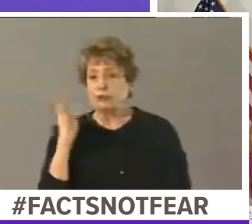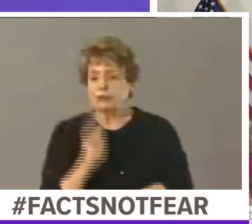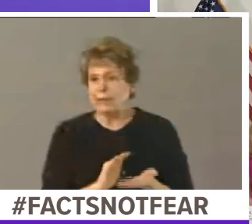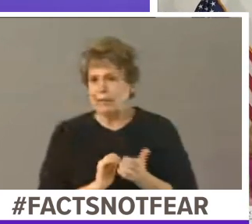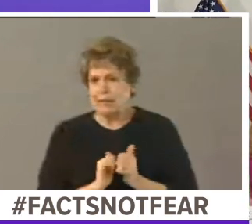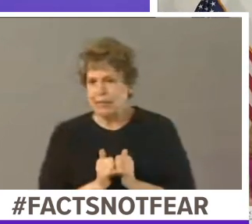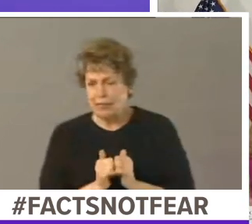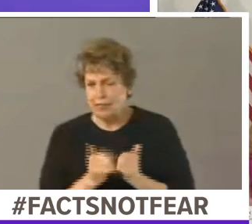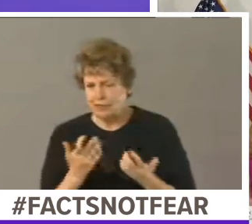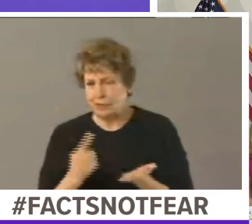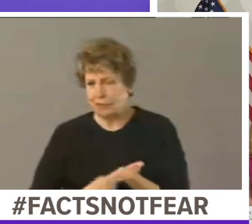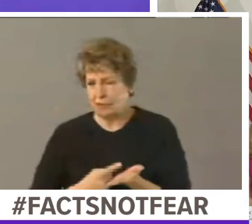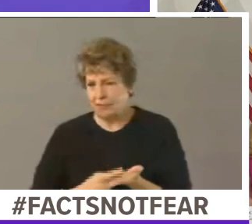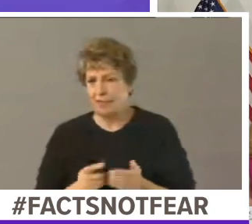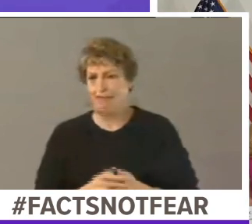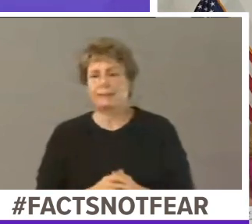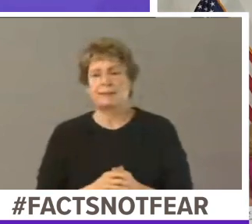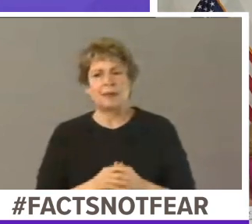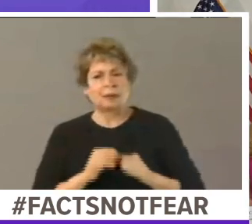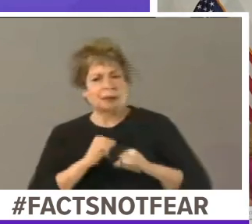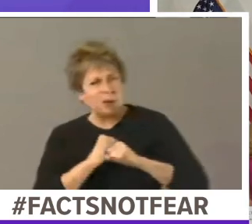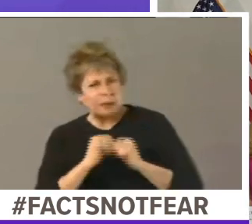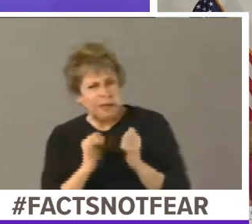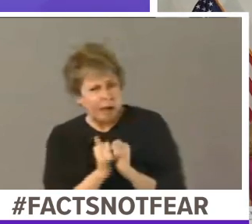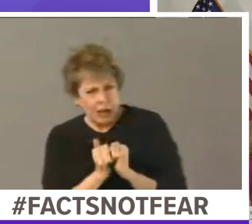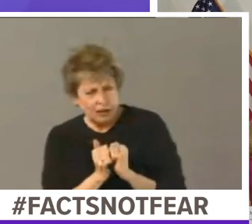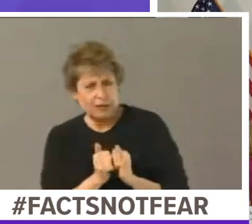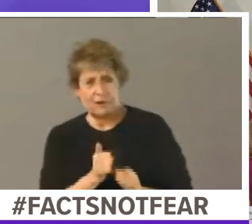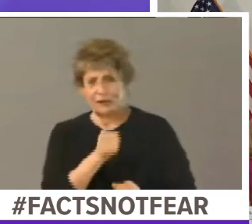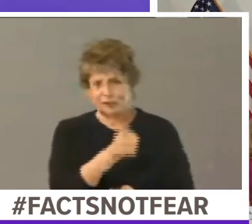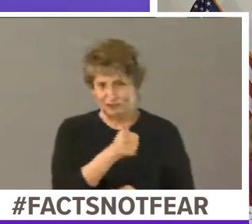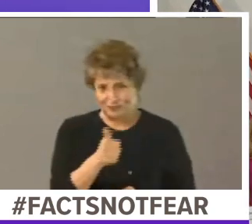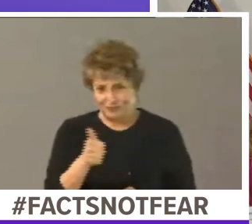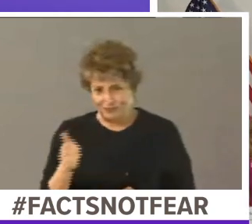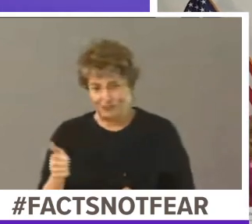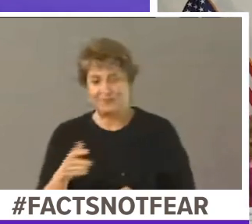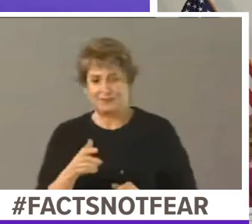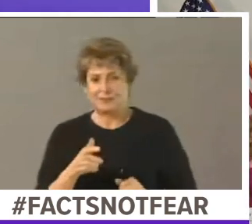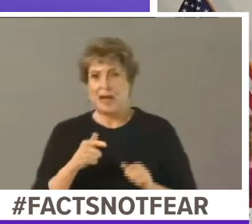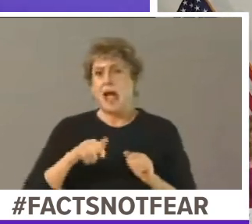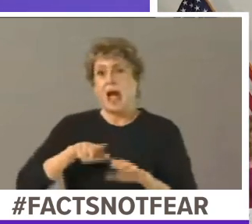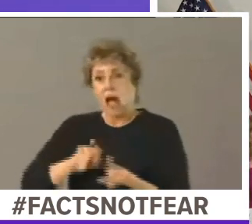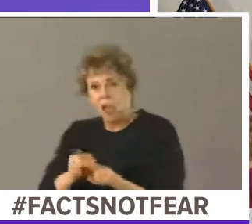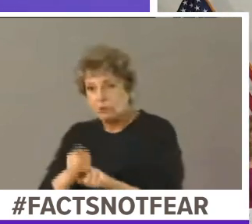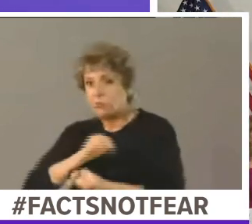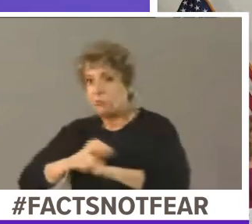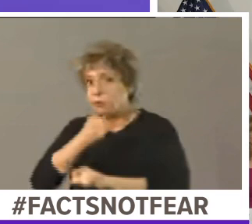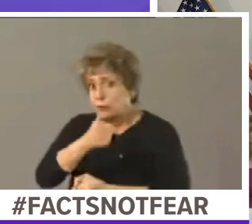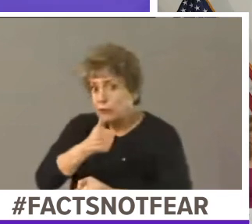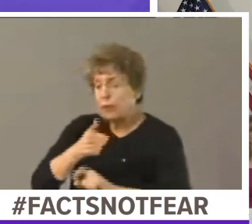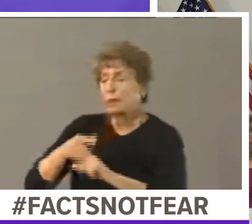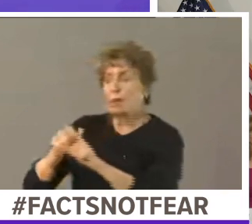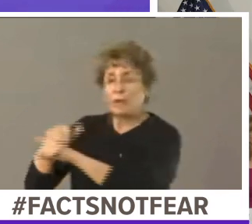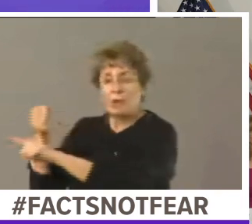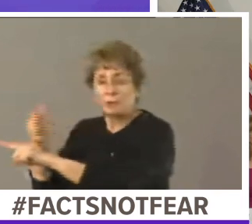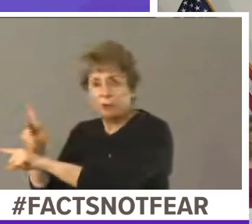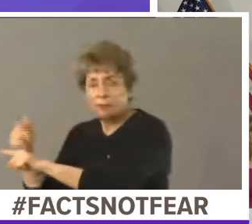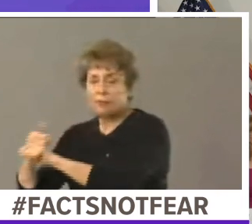this virus and protect others. So if you were to look at a CDC website or